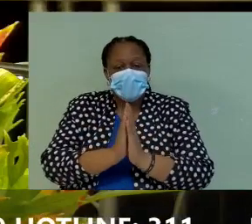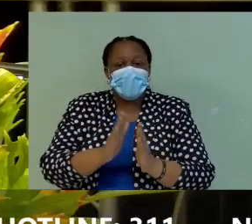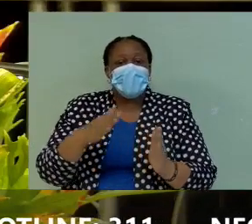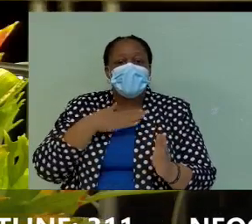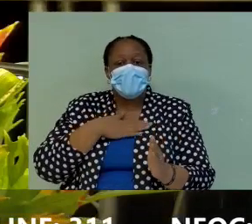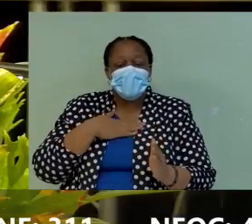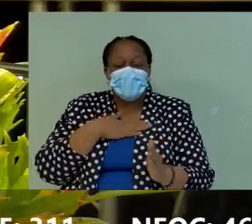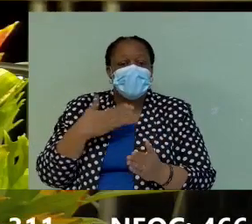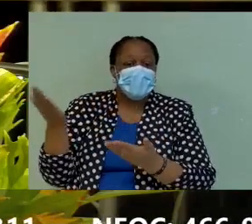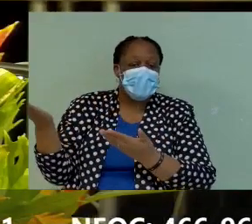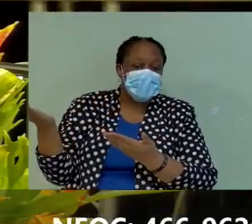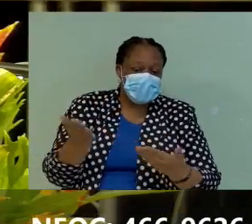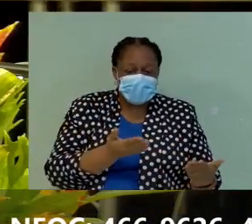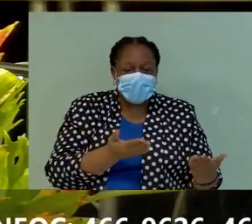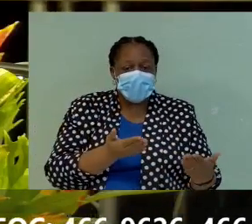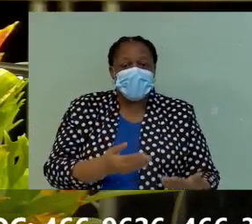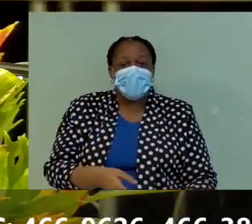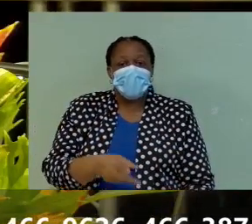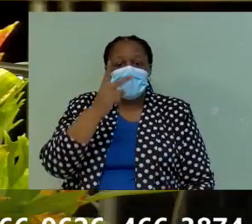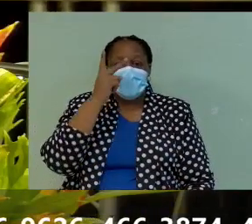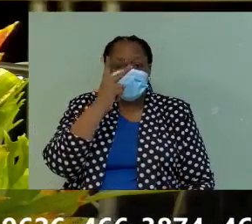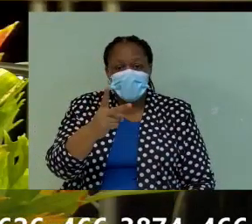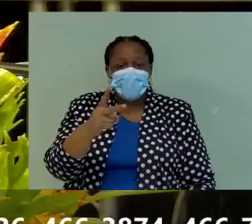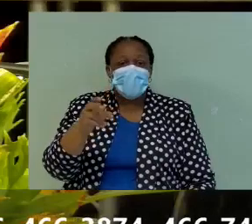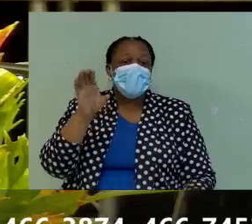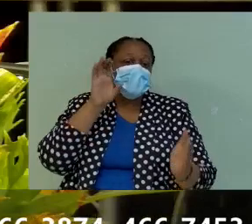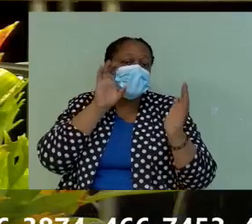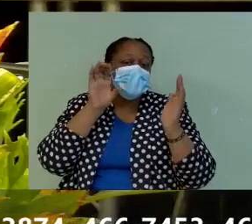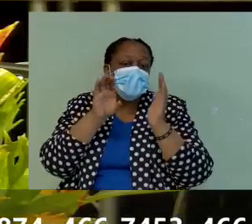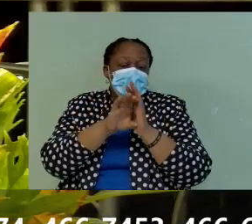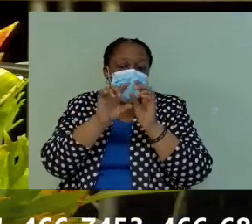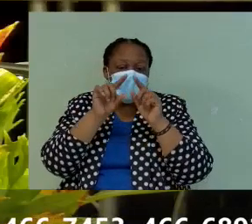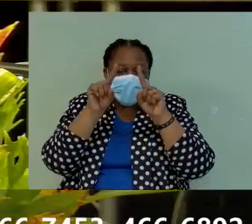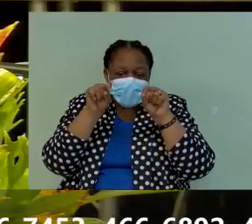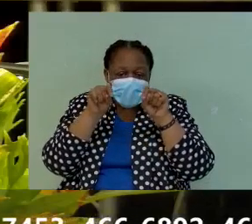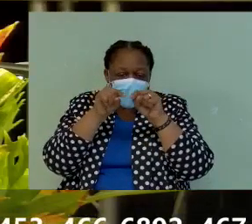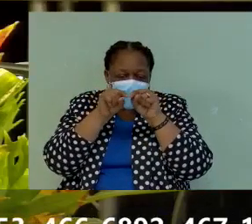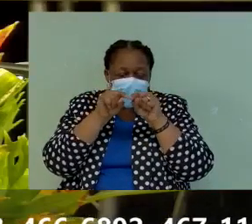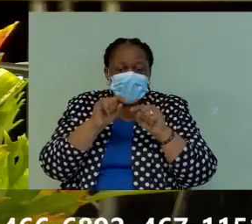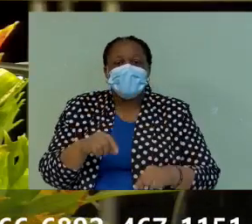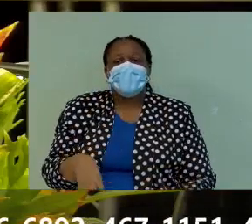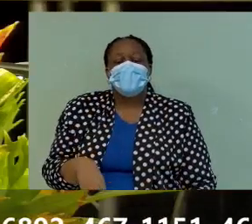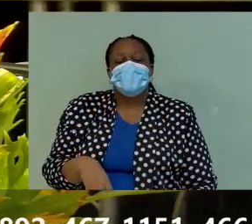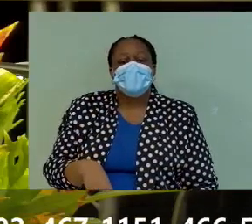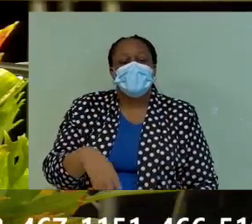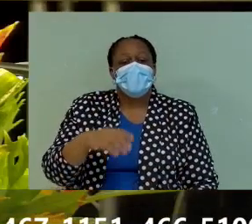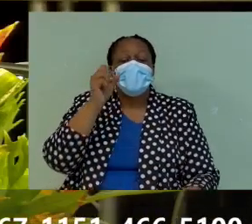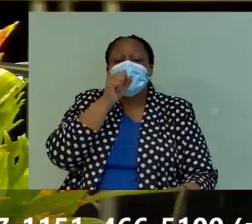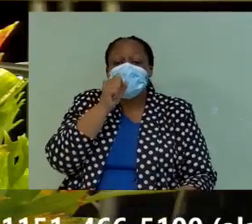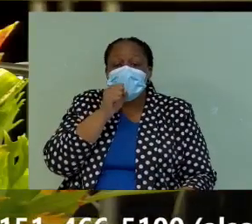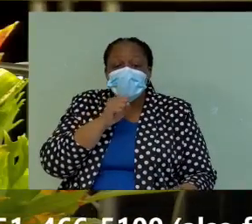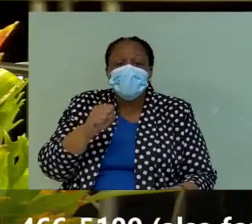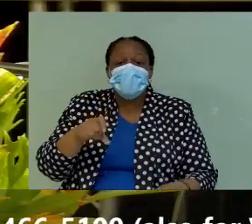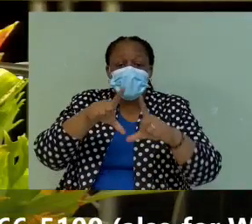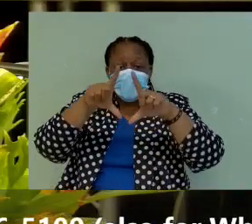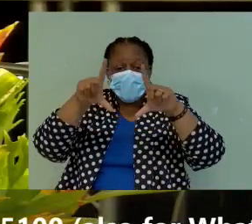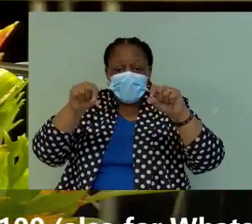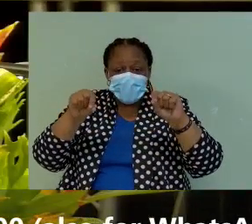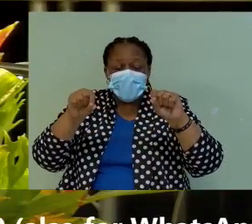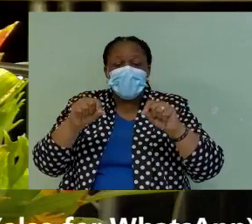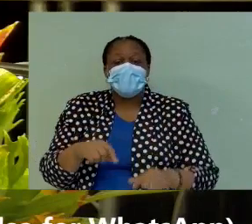following: 1, 2 passport-size photographs, 2, the expired permit if